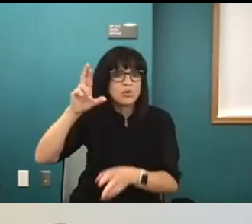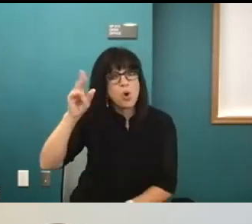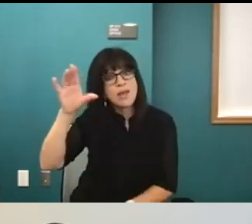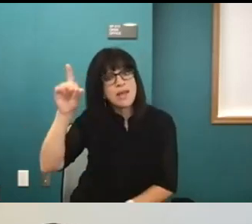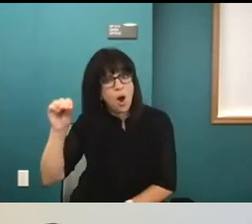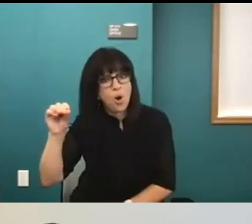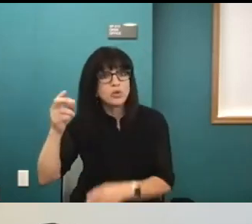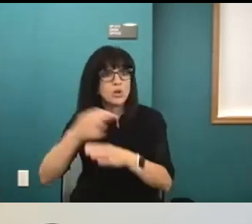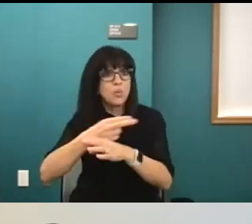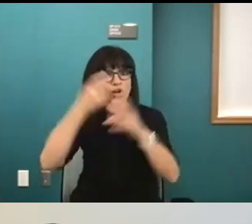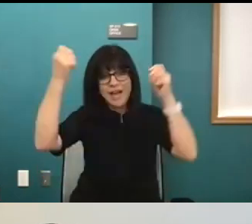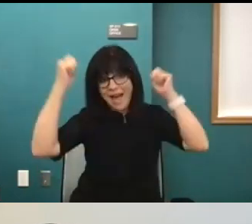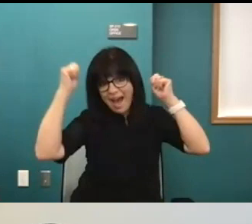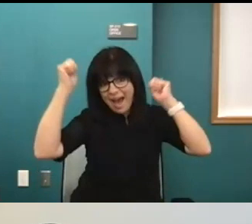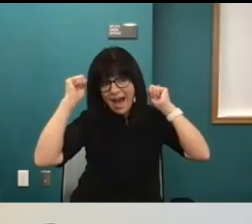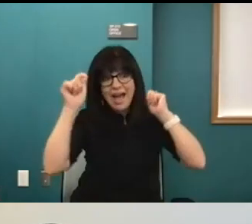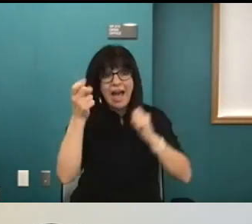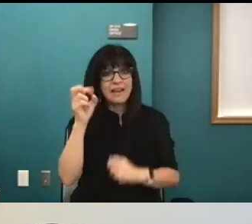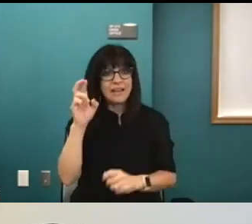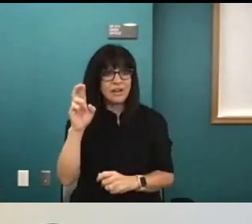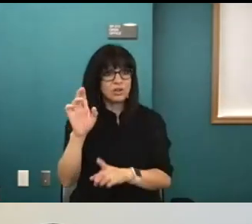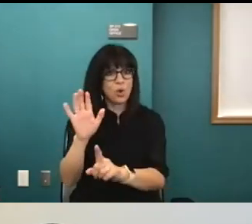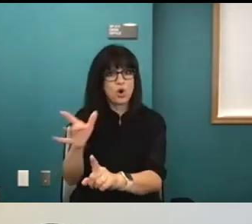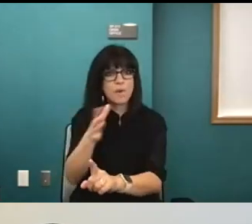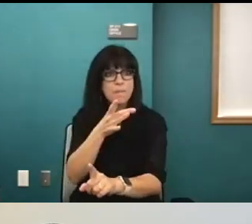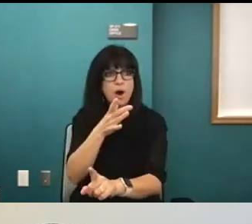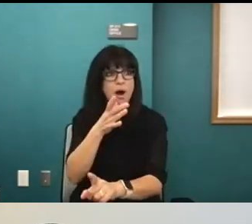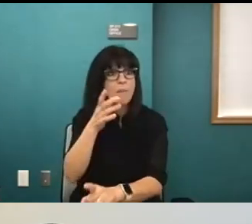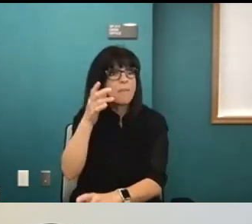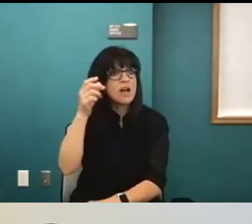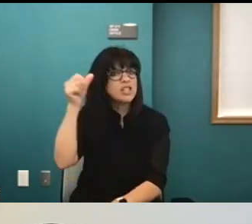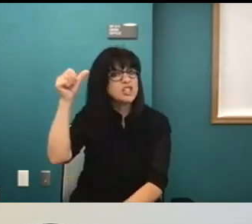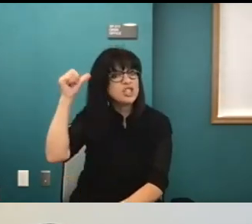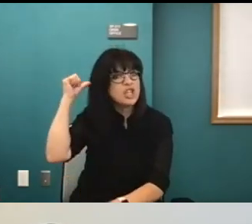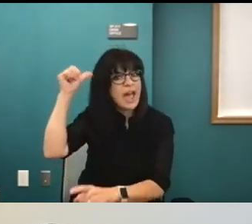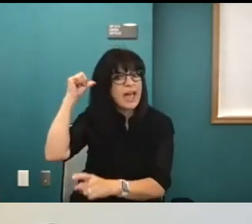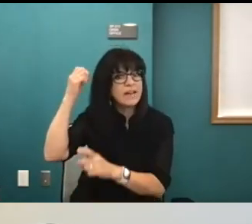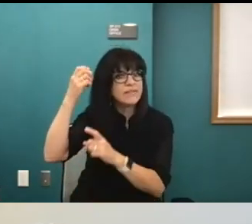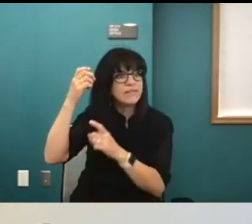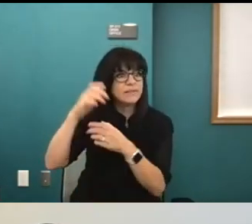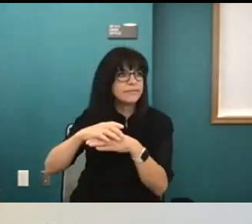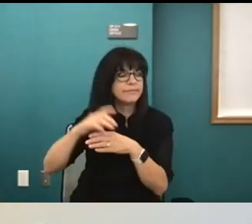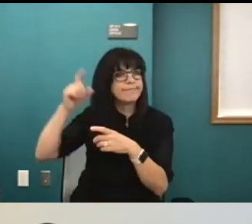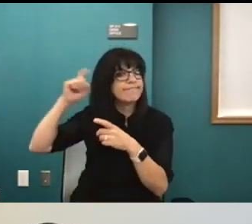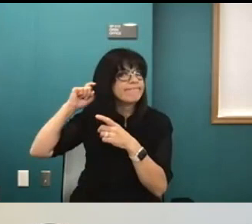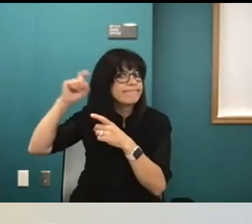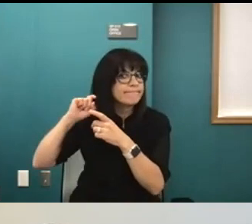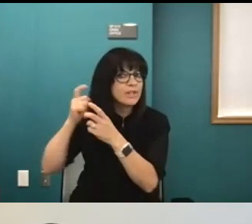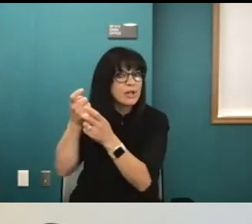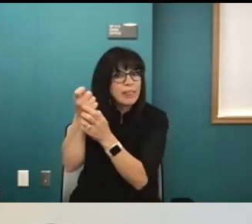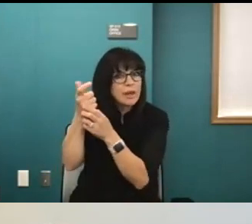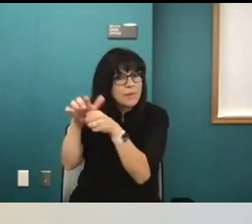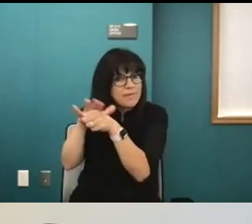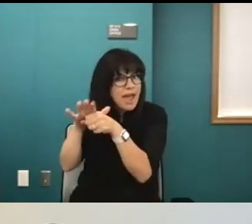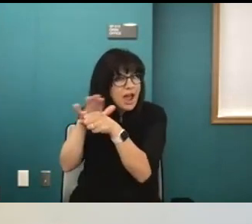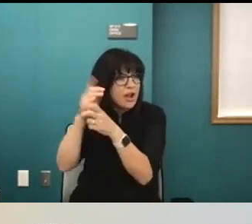an Adhere, and her mom actually just shaves, like, just a little bit of area right